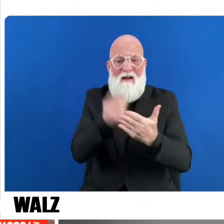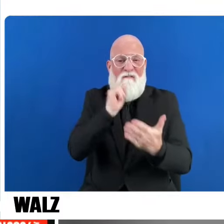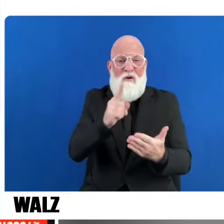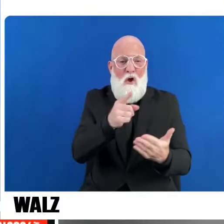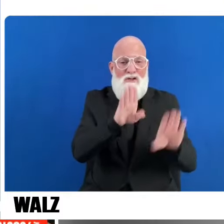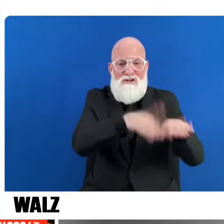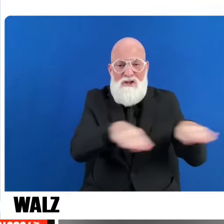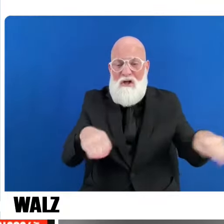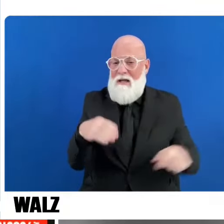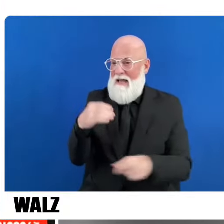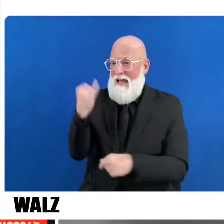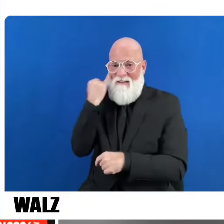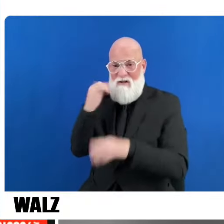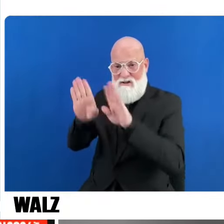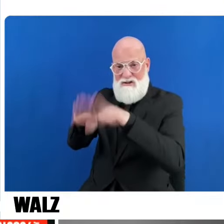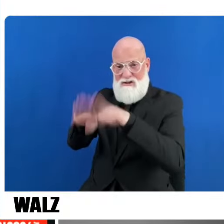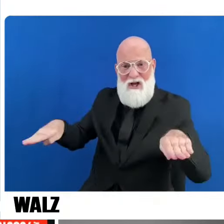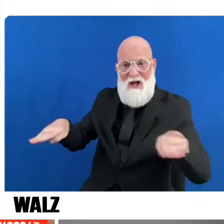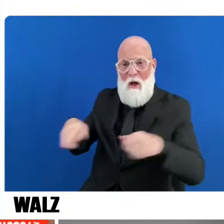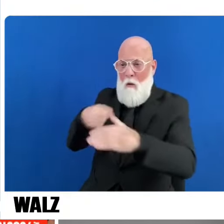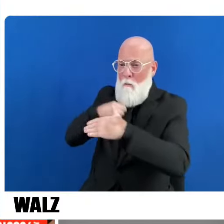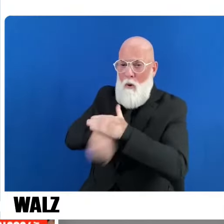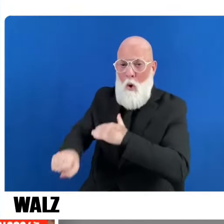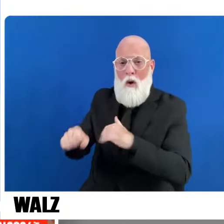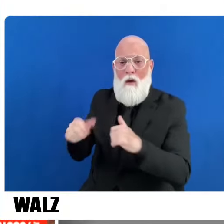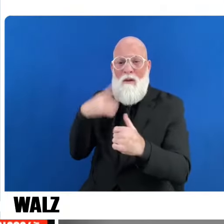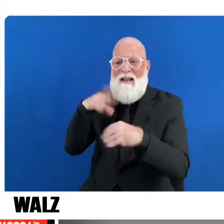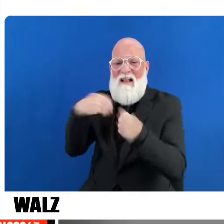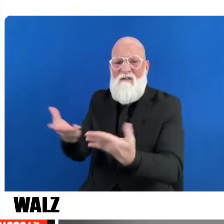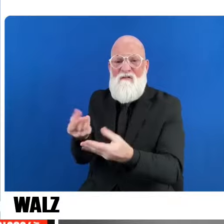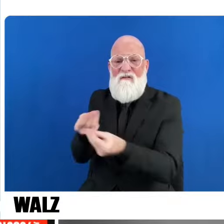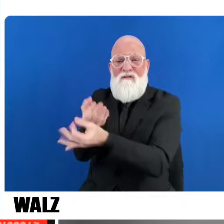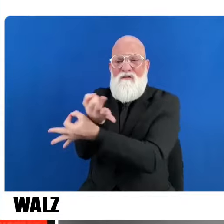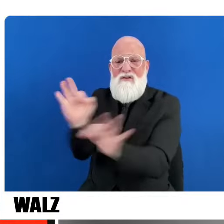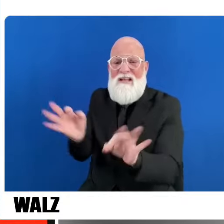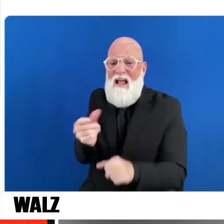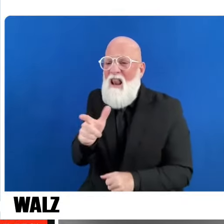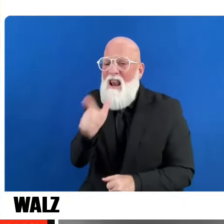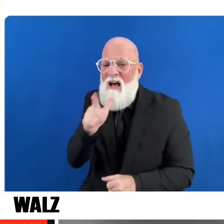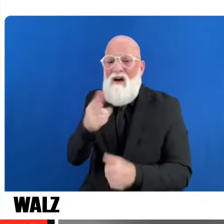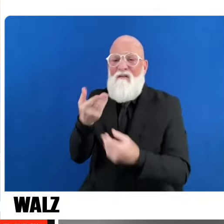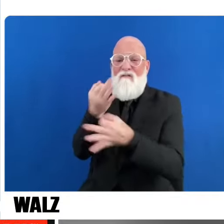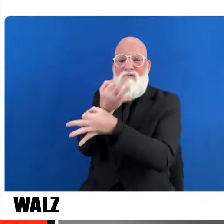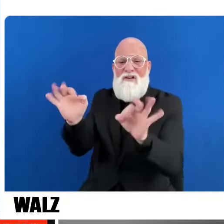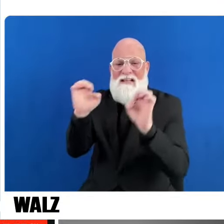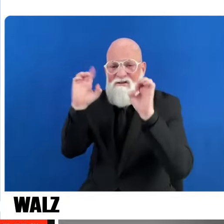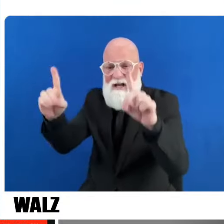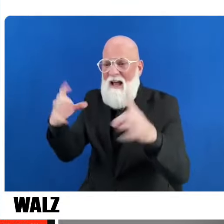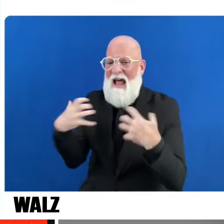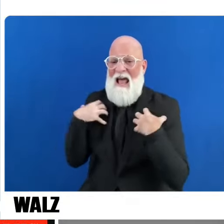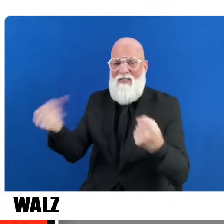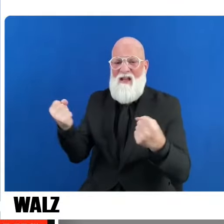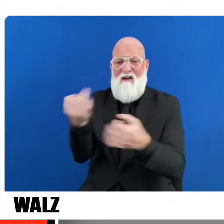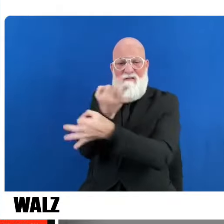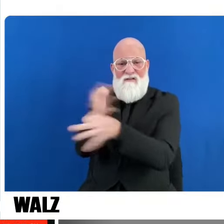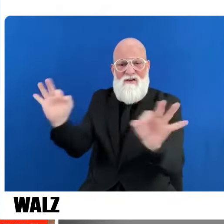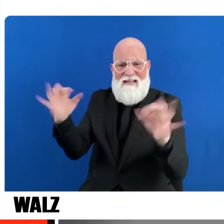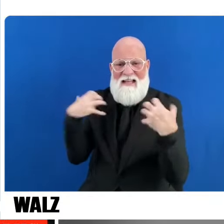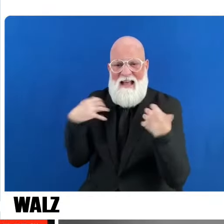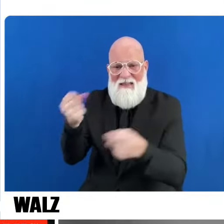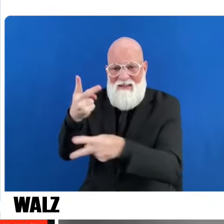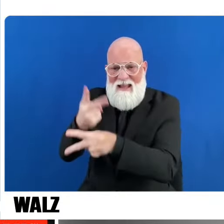meals, they get early childhood education, they get health care. So the hiding behind we're going to do all these other things when you're